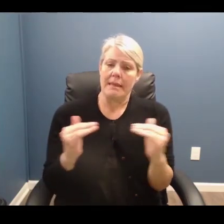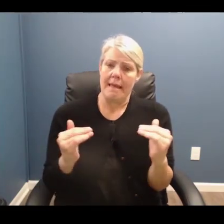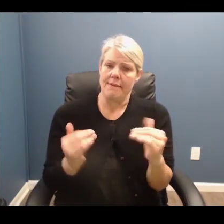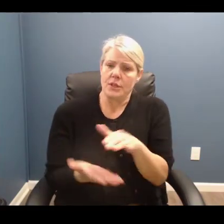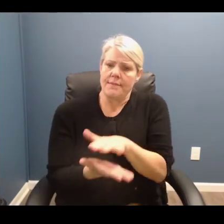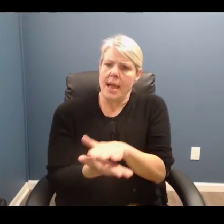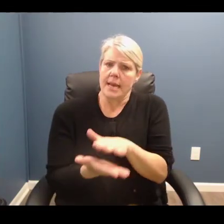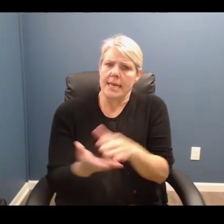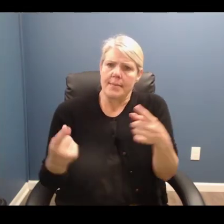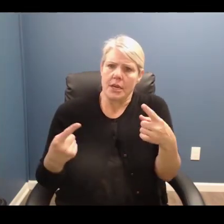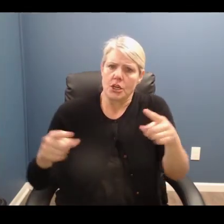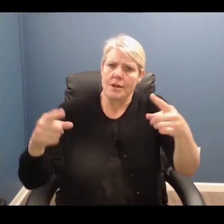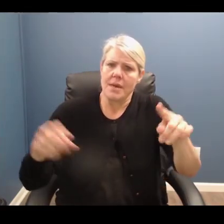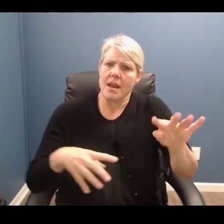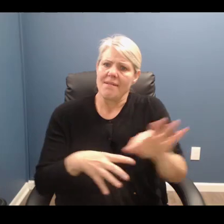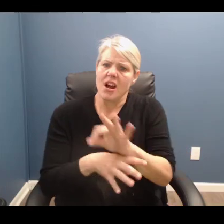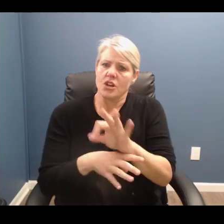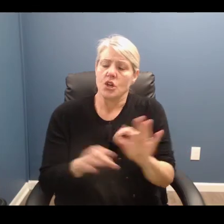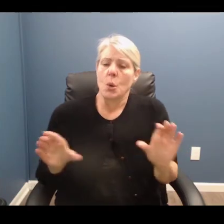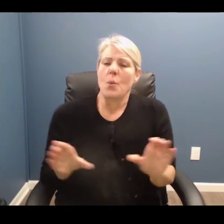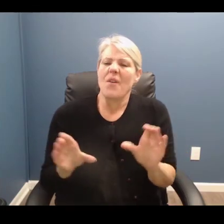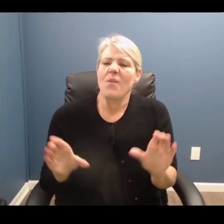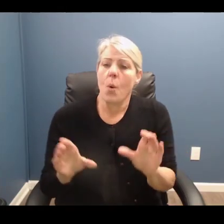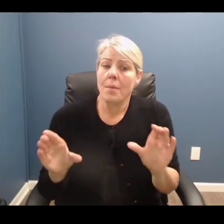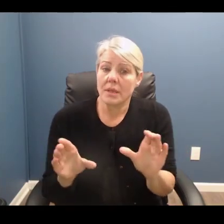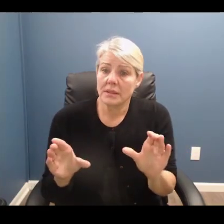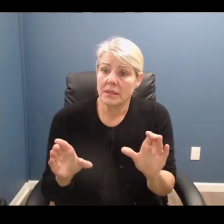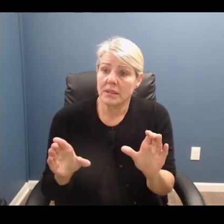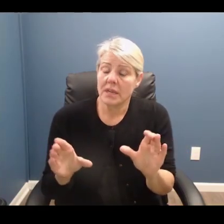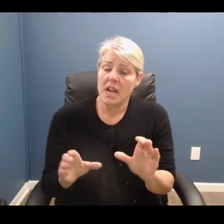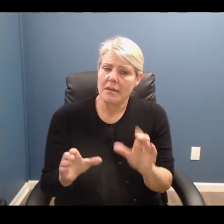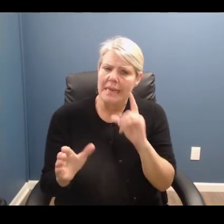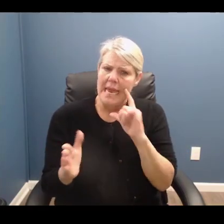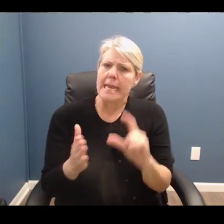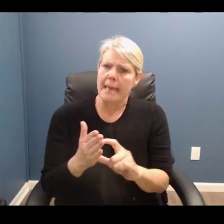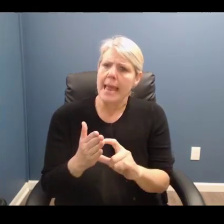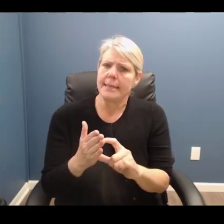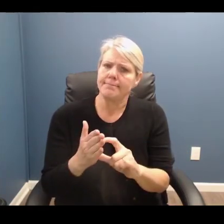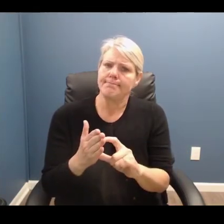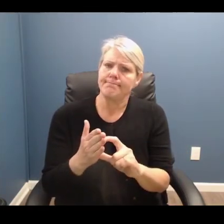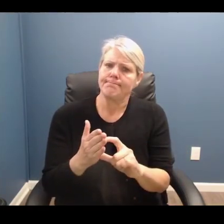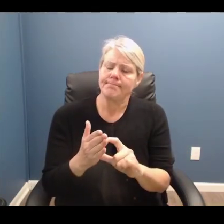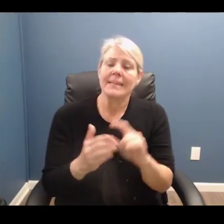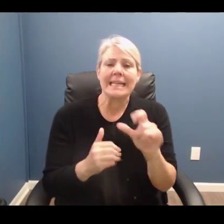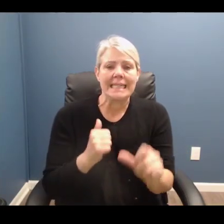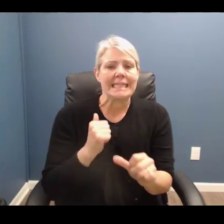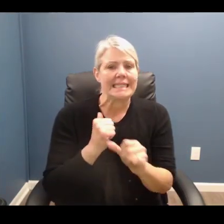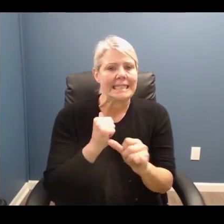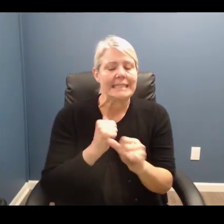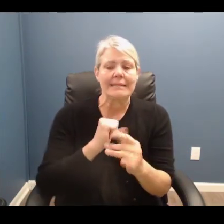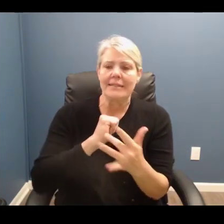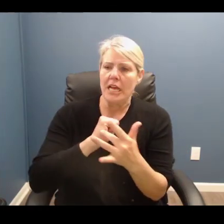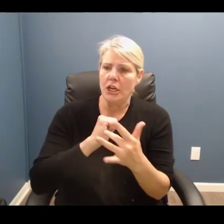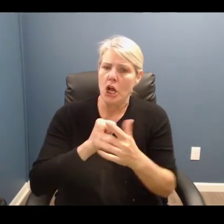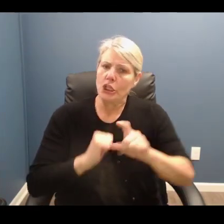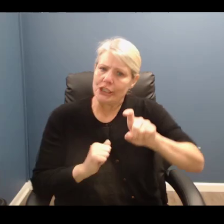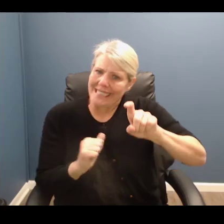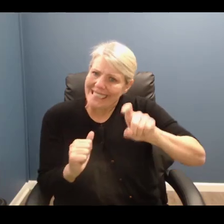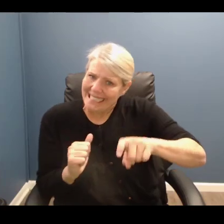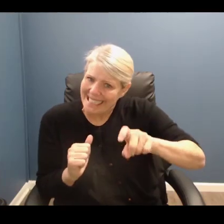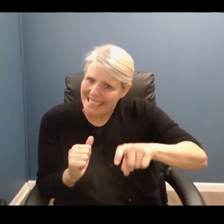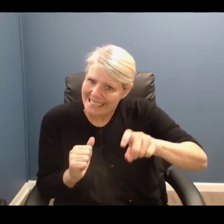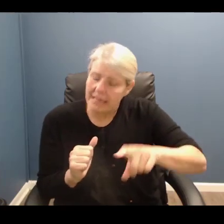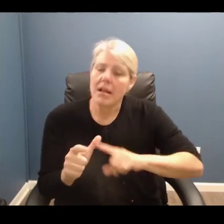academic achievement and functional performance, or present levels, indicate assistive technology needs or adverse